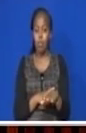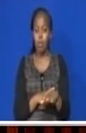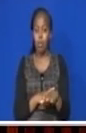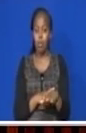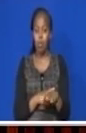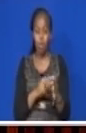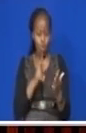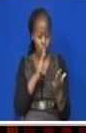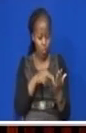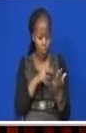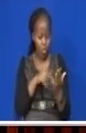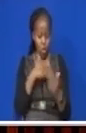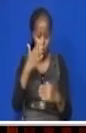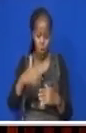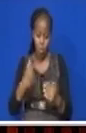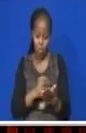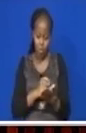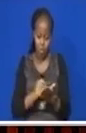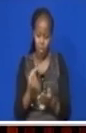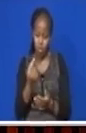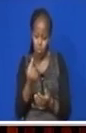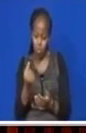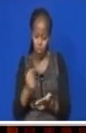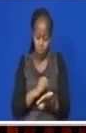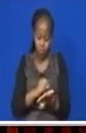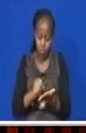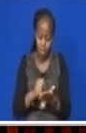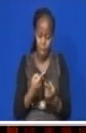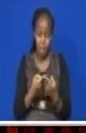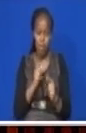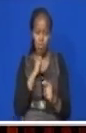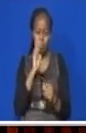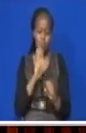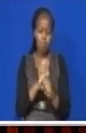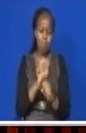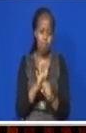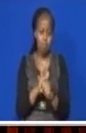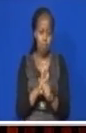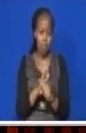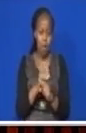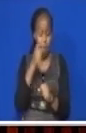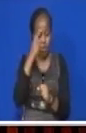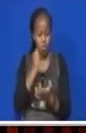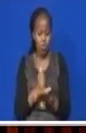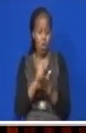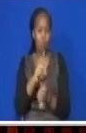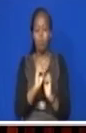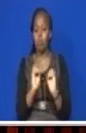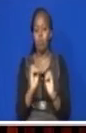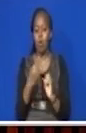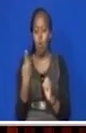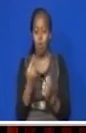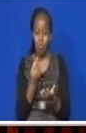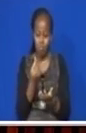your notes, always write short notes, okay? Don't write a lot of notes because they might not help you so much.